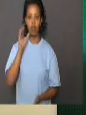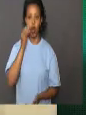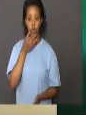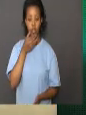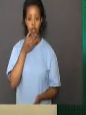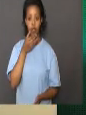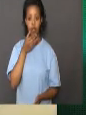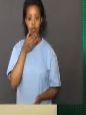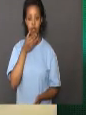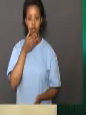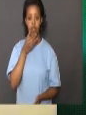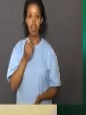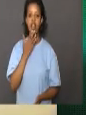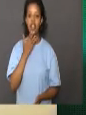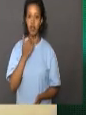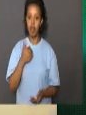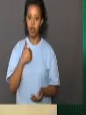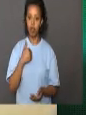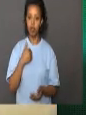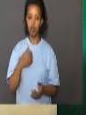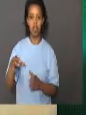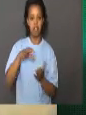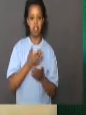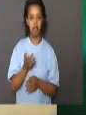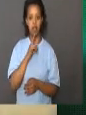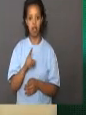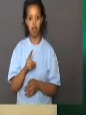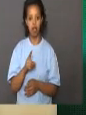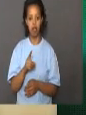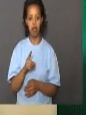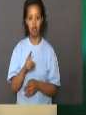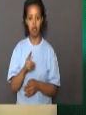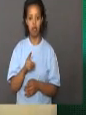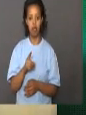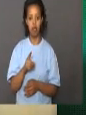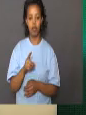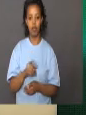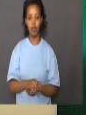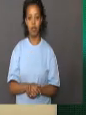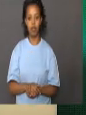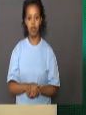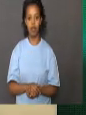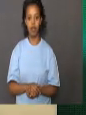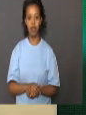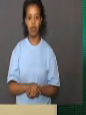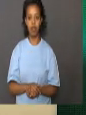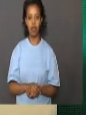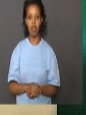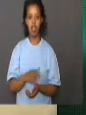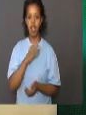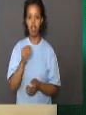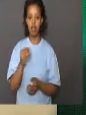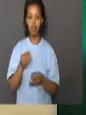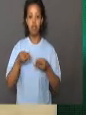Vinegar is a flavorful liquid with a distinct taste. It is a